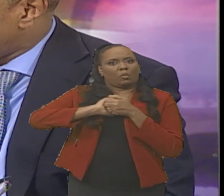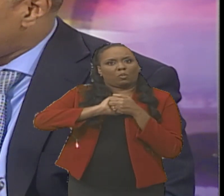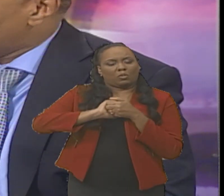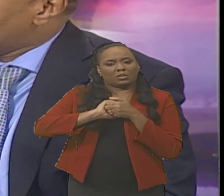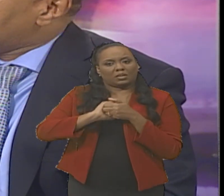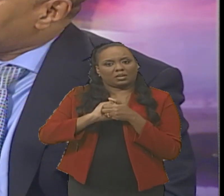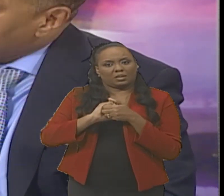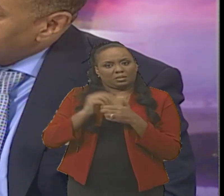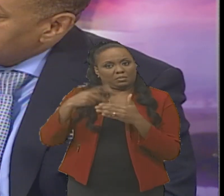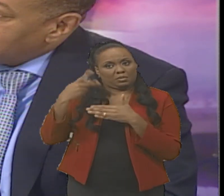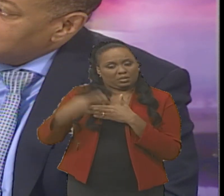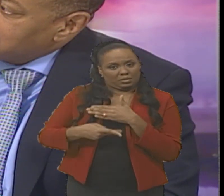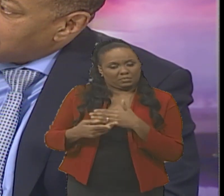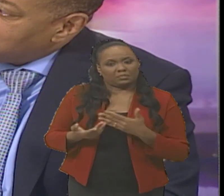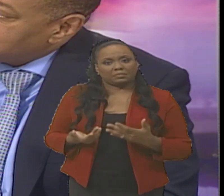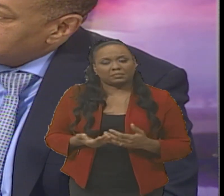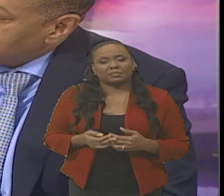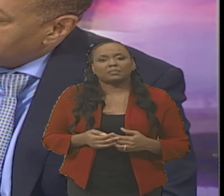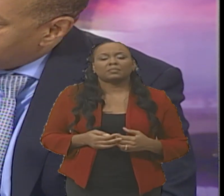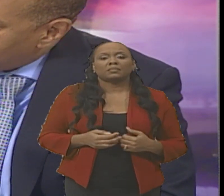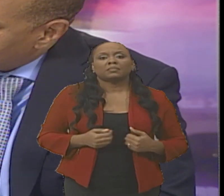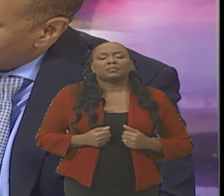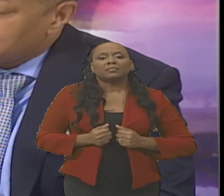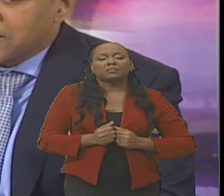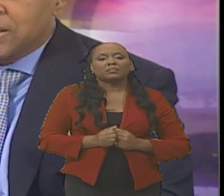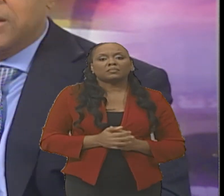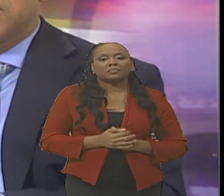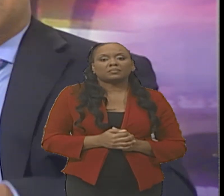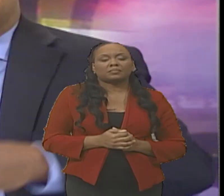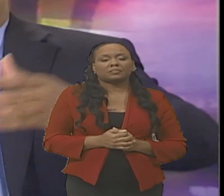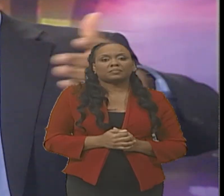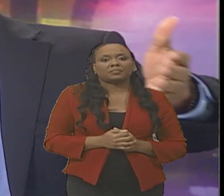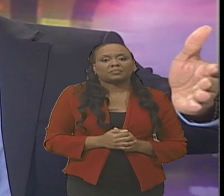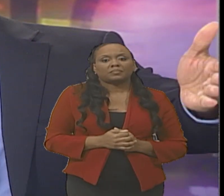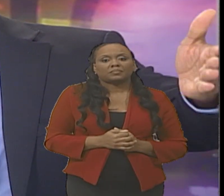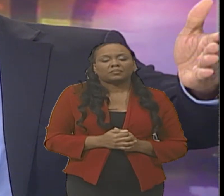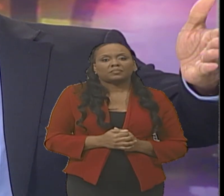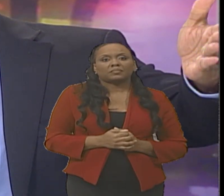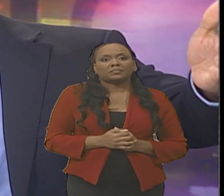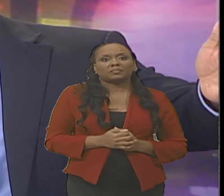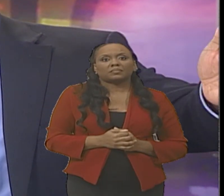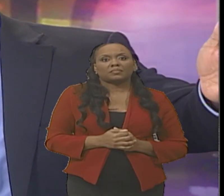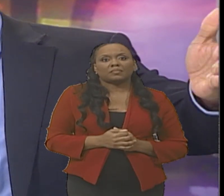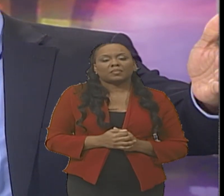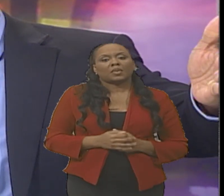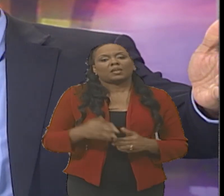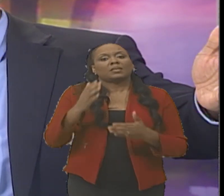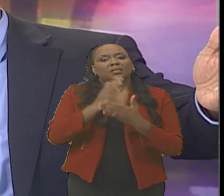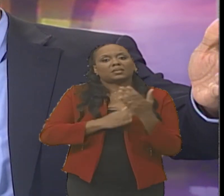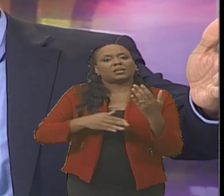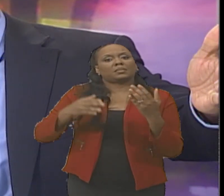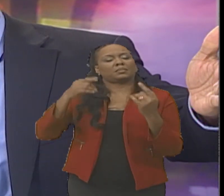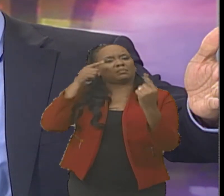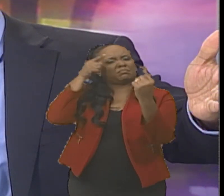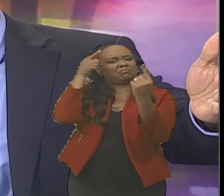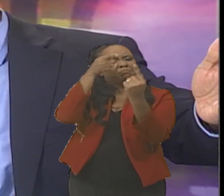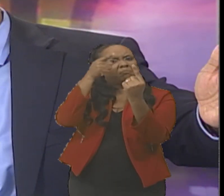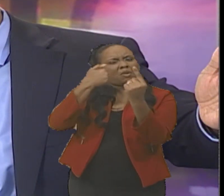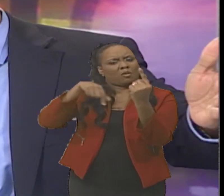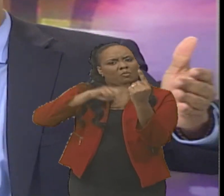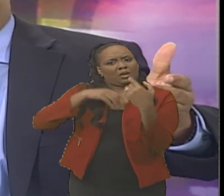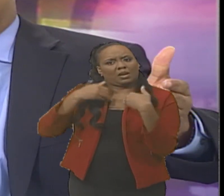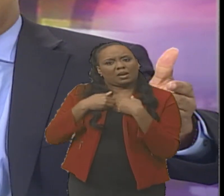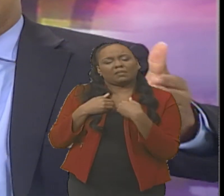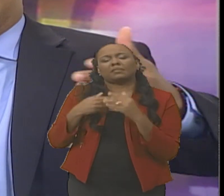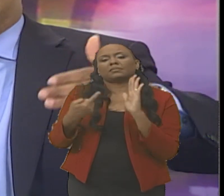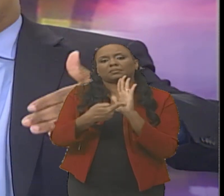cheap money. The conditionalities that persons speak about is indeed the exact targets we are setting for ourselves on the program. For